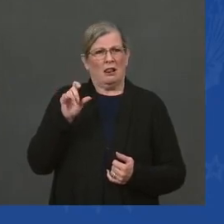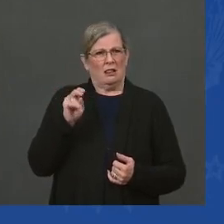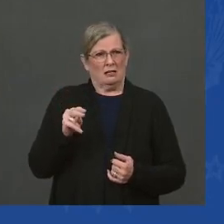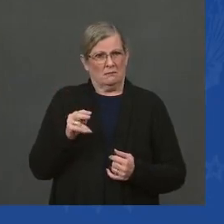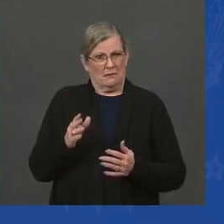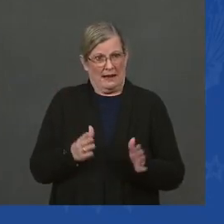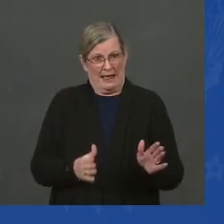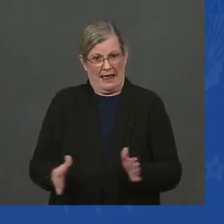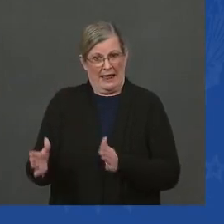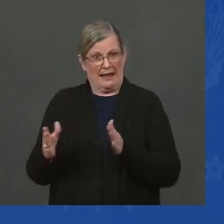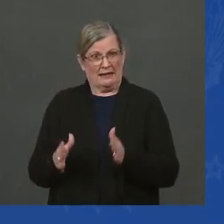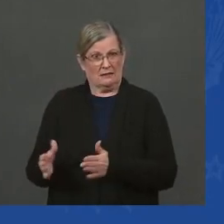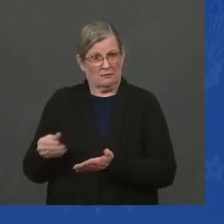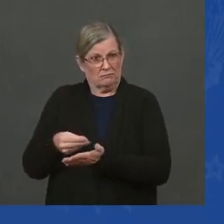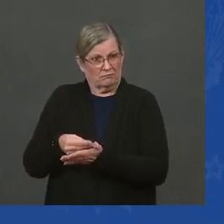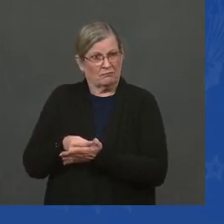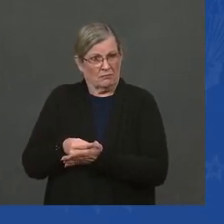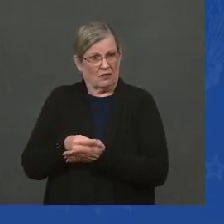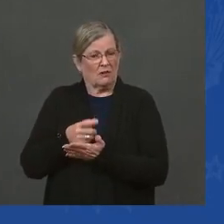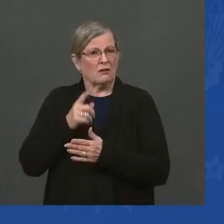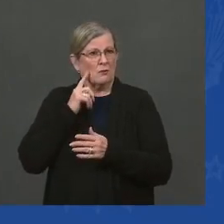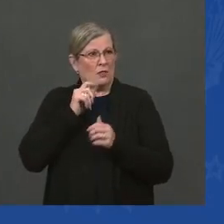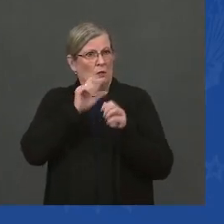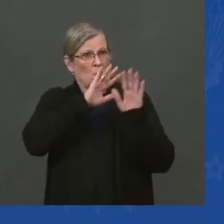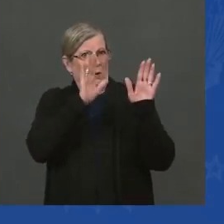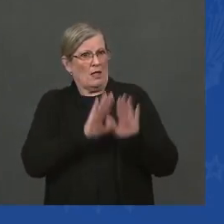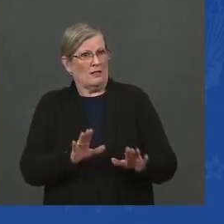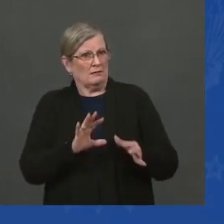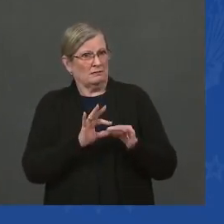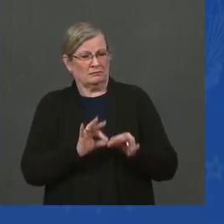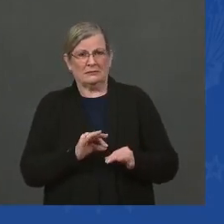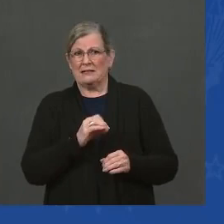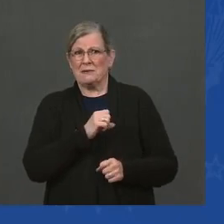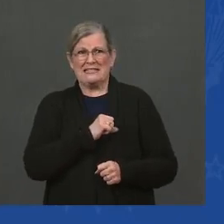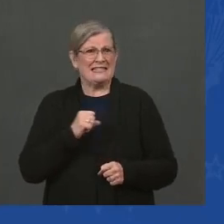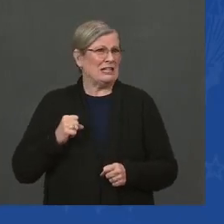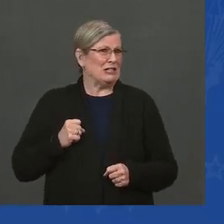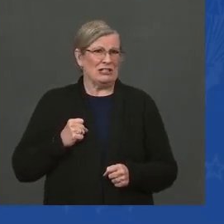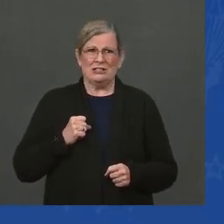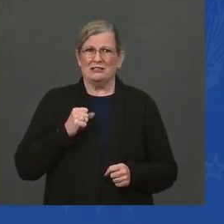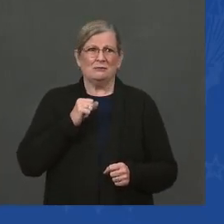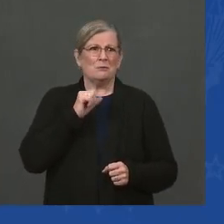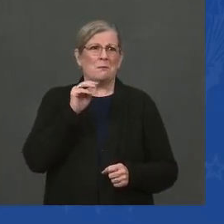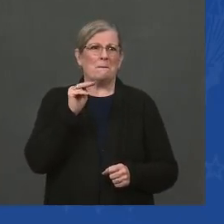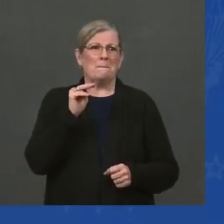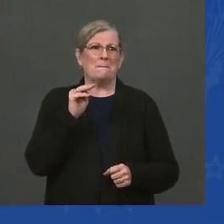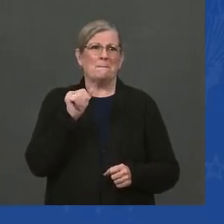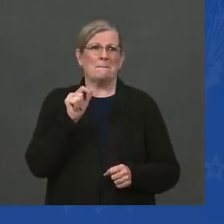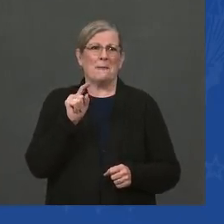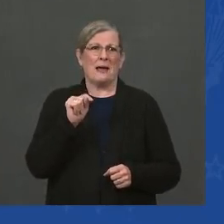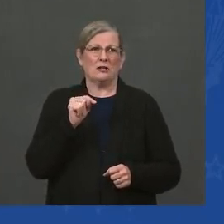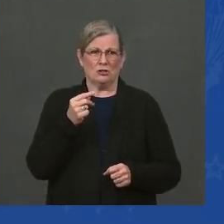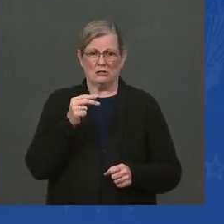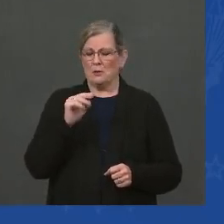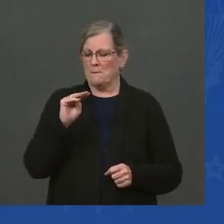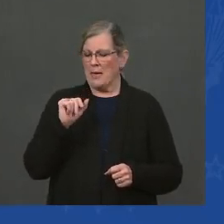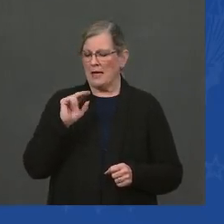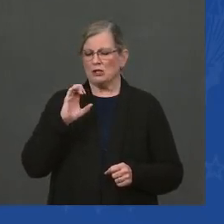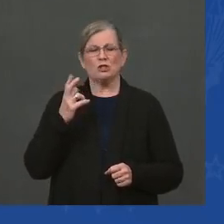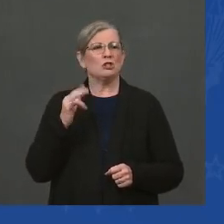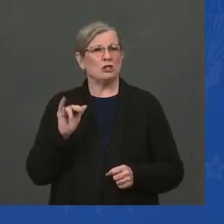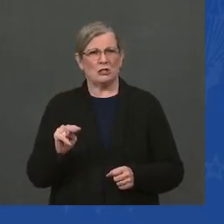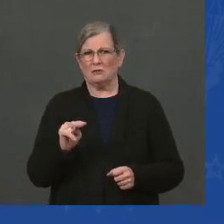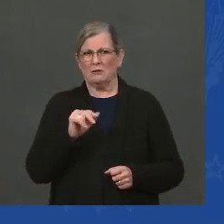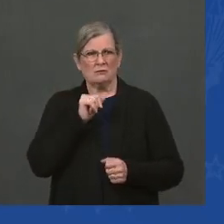Manchin yesterday called it budget gimmicks, shell games, and a recipe for economic crisis. Today he said he never signed off on